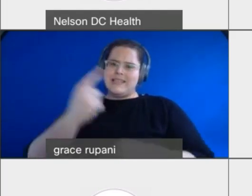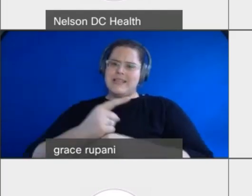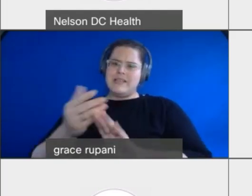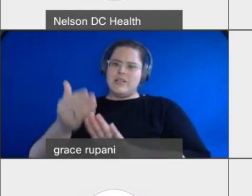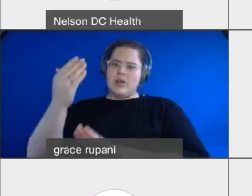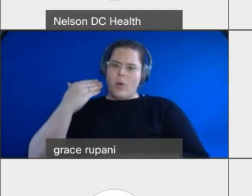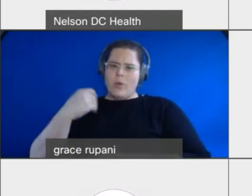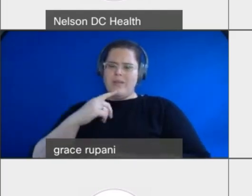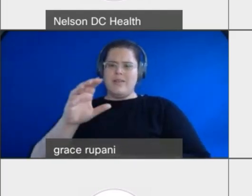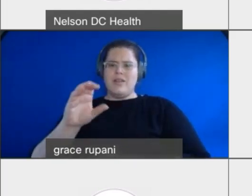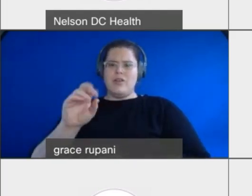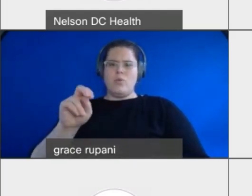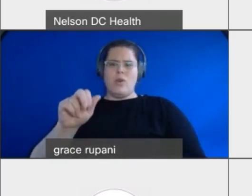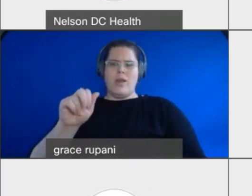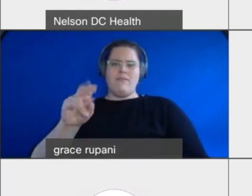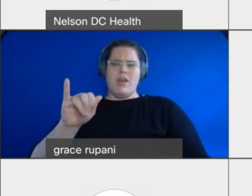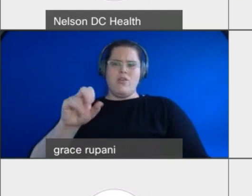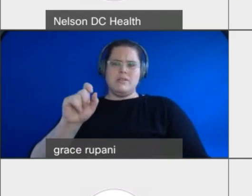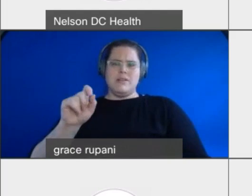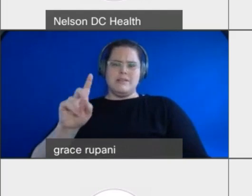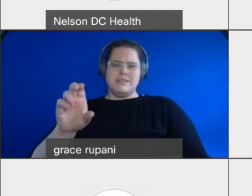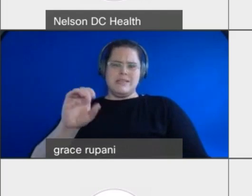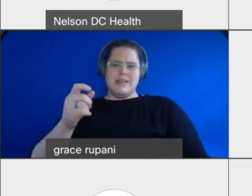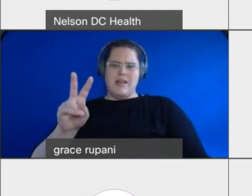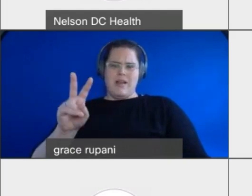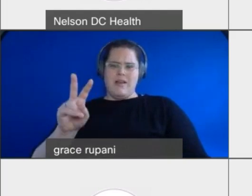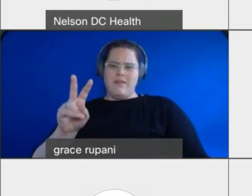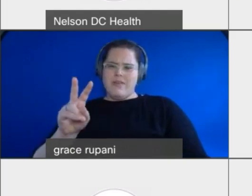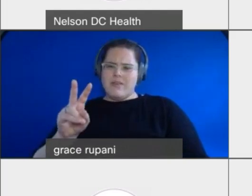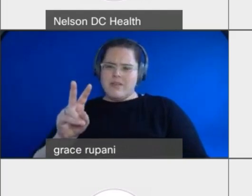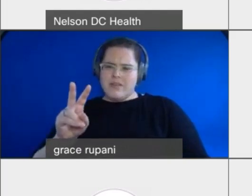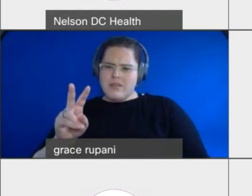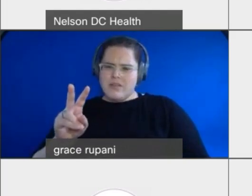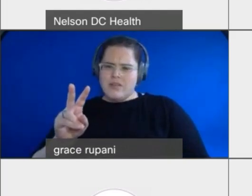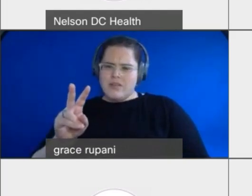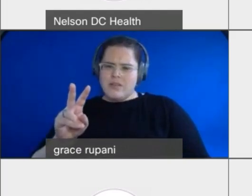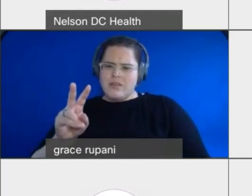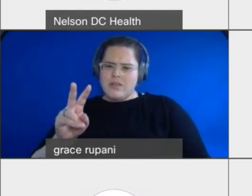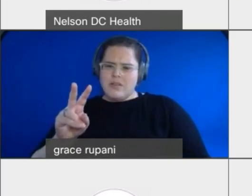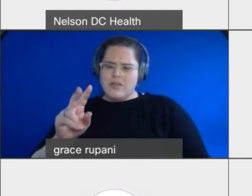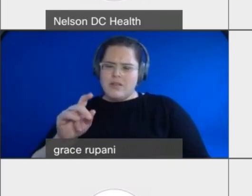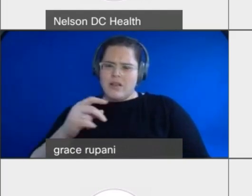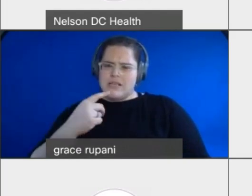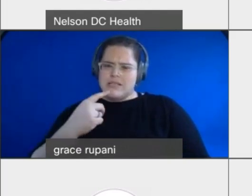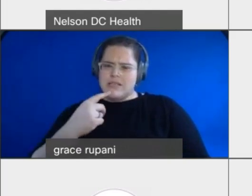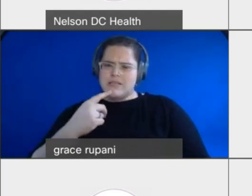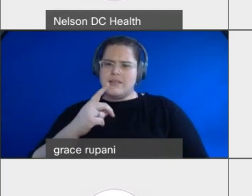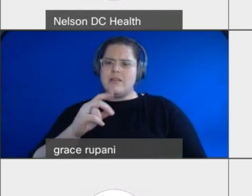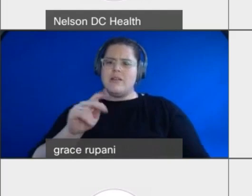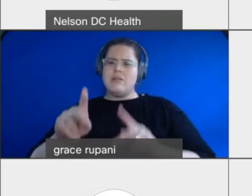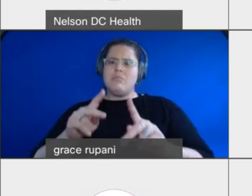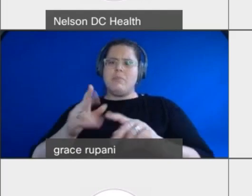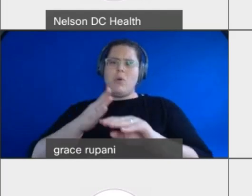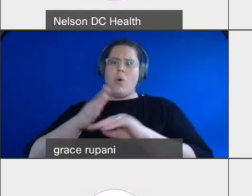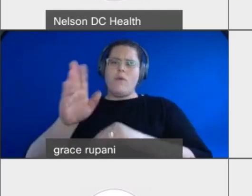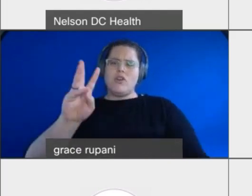coronavirus.dc.gov to please people over 75 and place, I assume, over 75 in